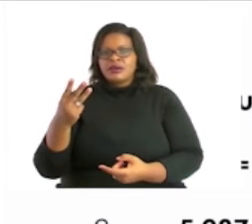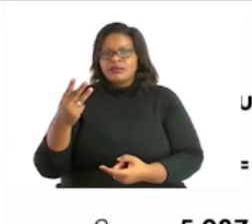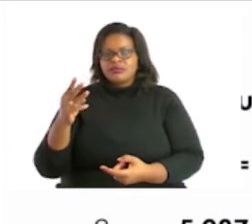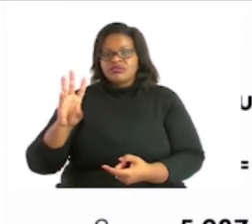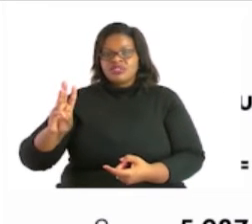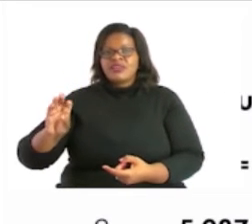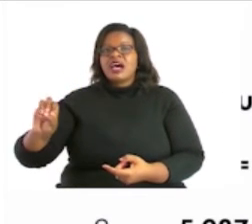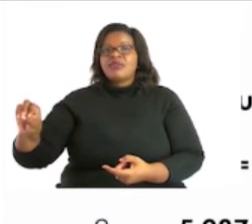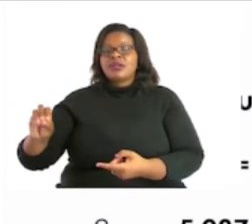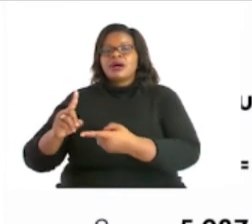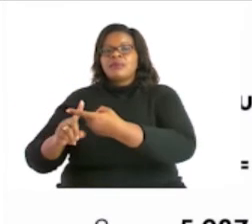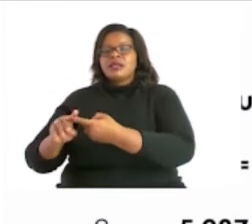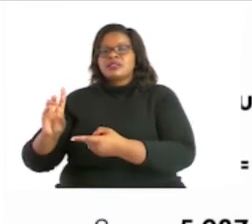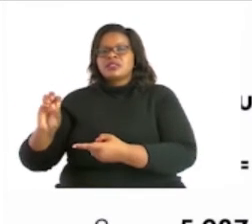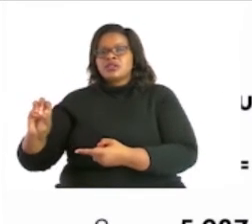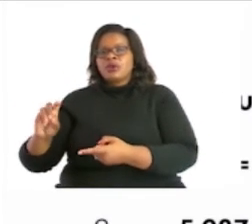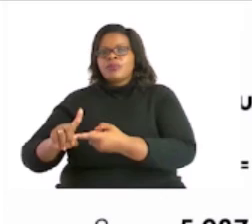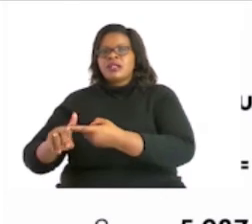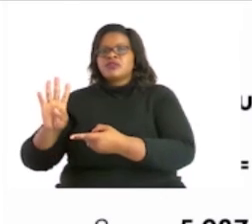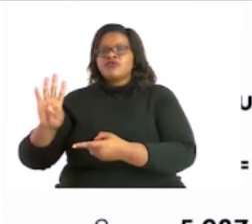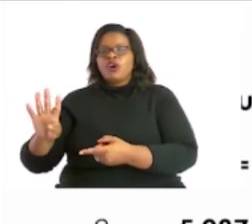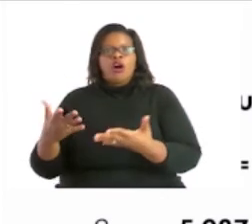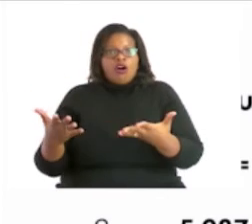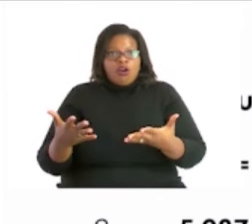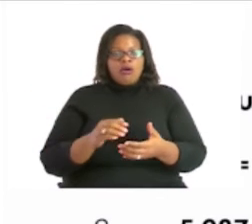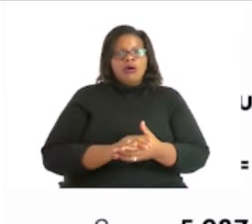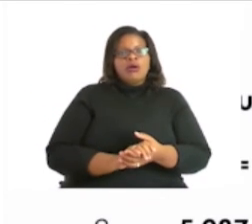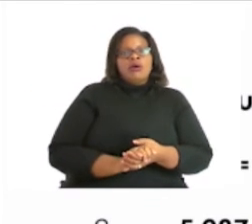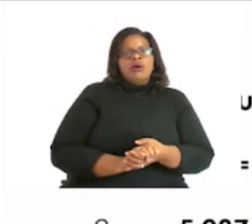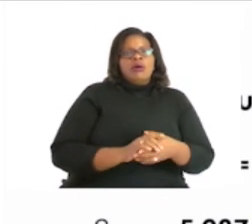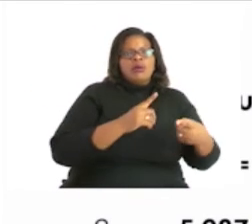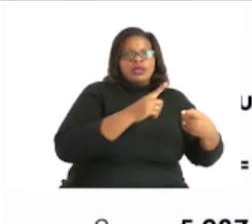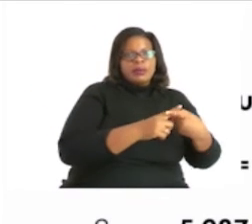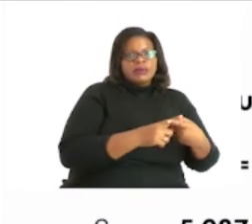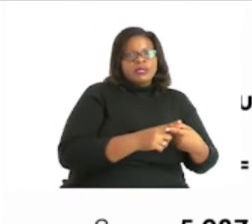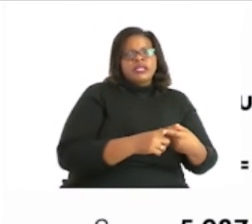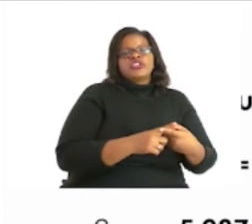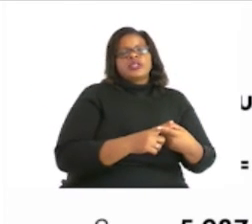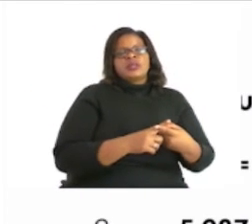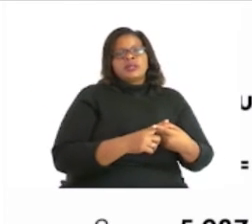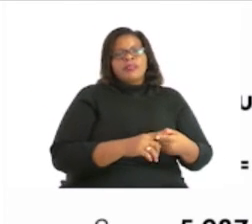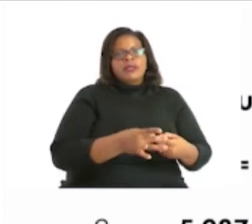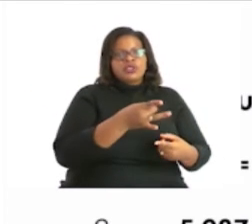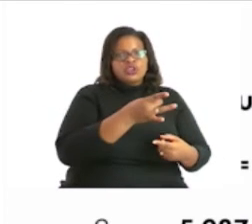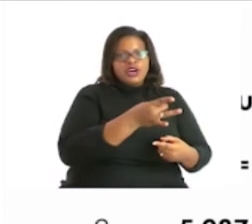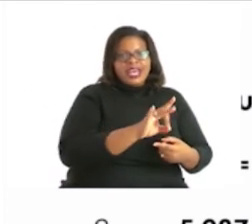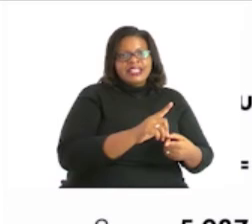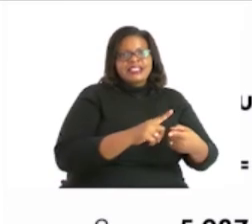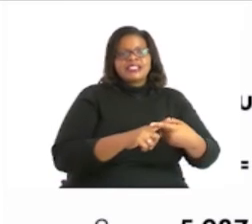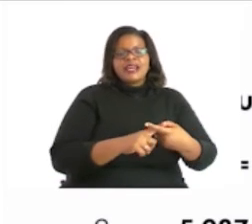0 plus 4. And if we use the multiplication part, then we say 8